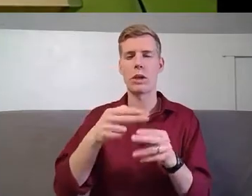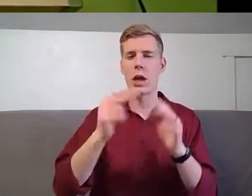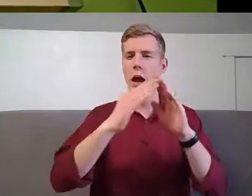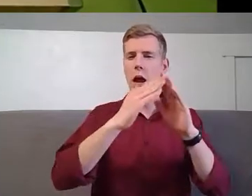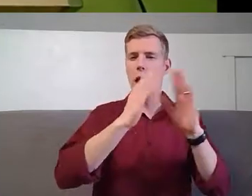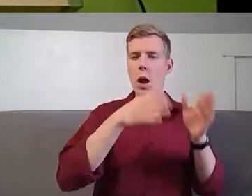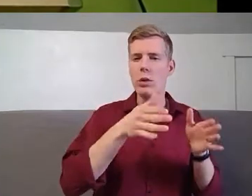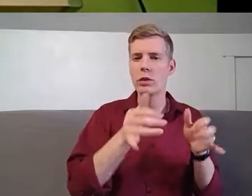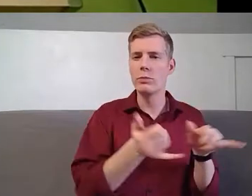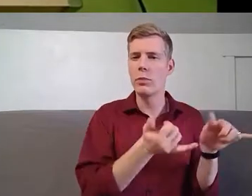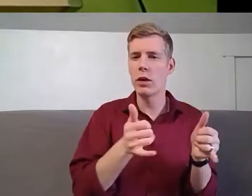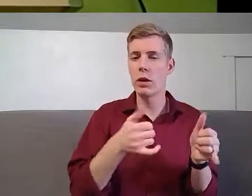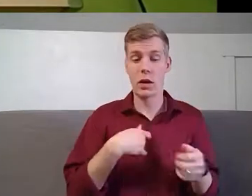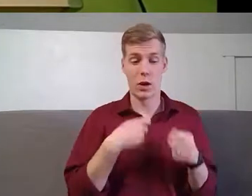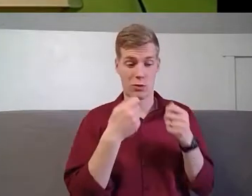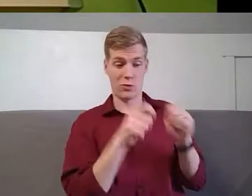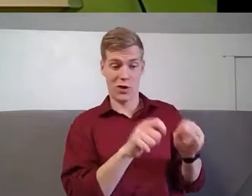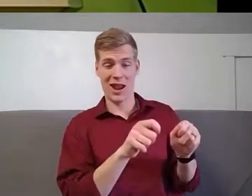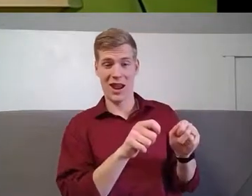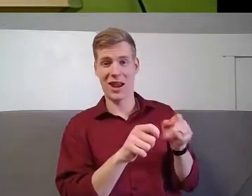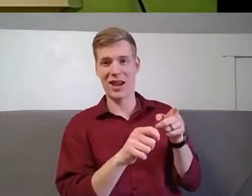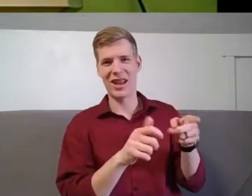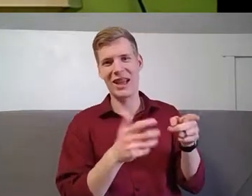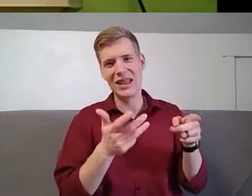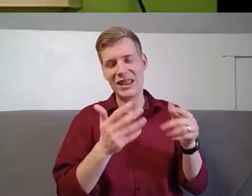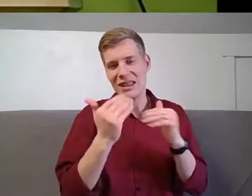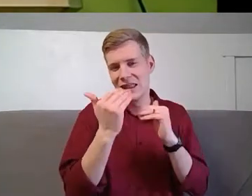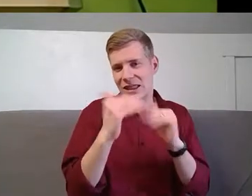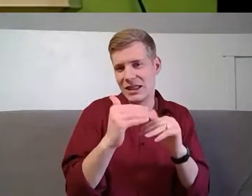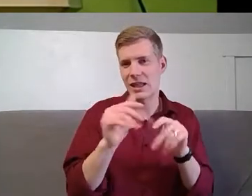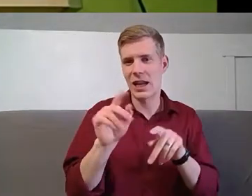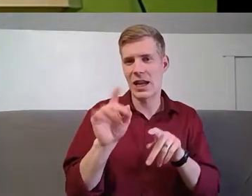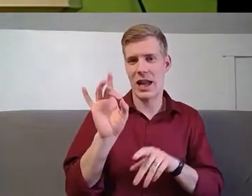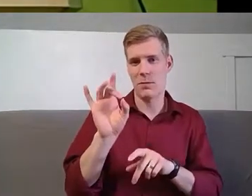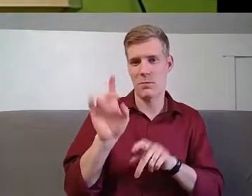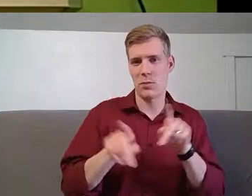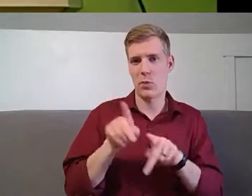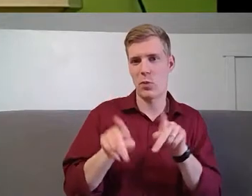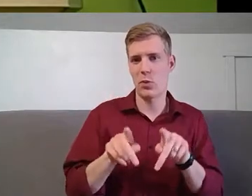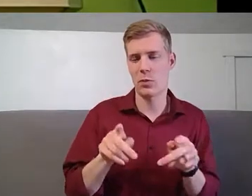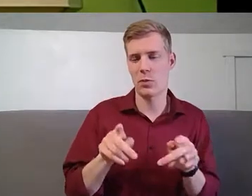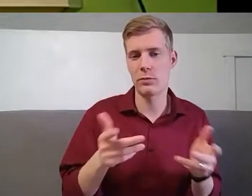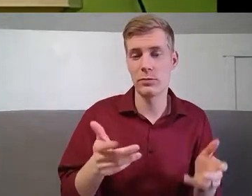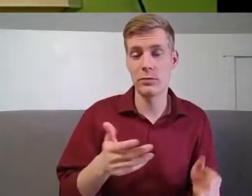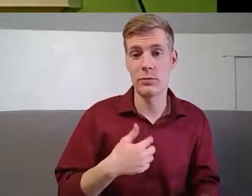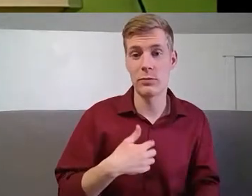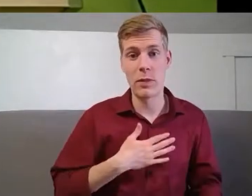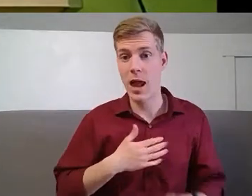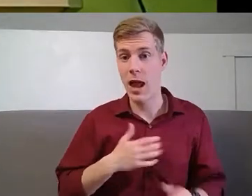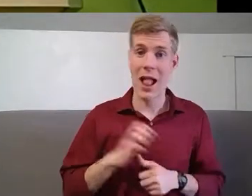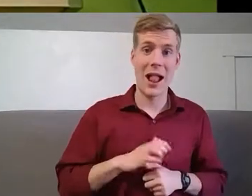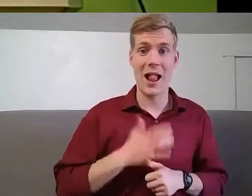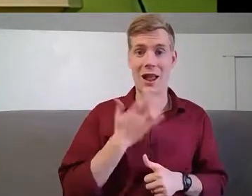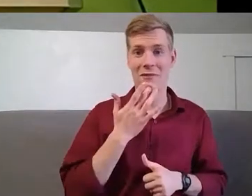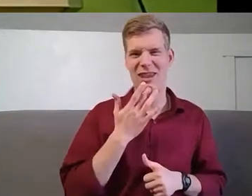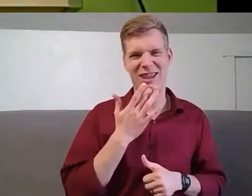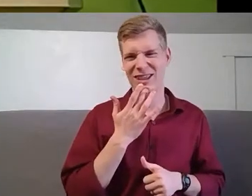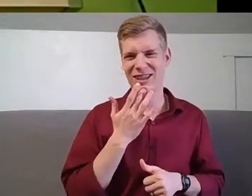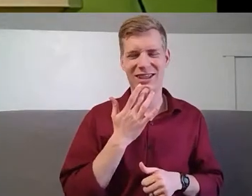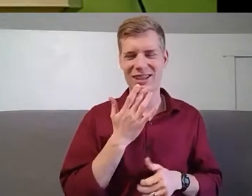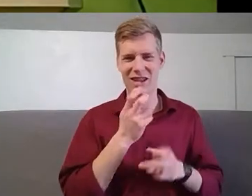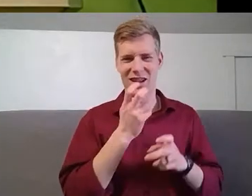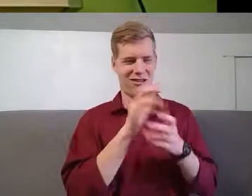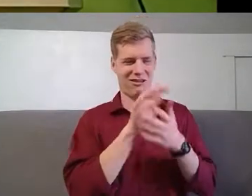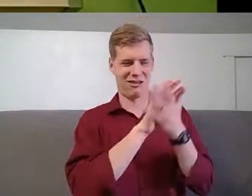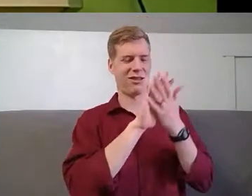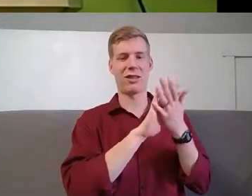I tried it, and I got to tell you, you are limited to only 8 people. So it wasn't my favorite. It was hard to understand people, so we